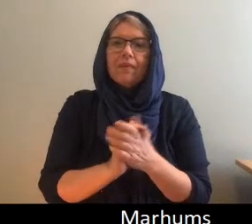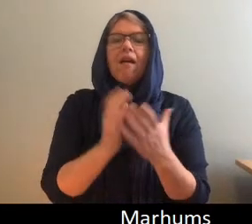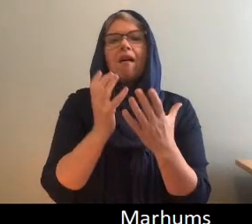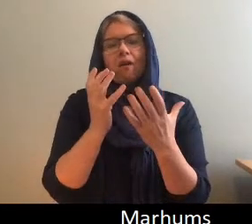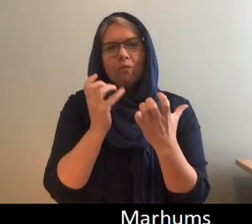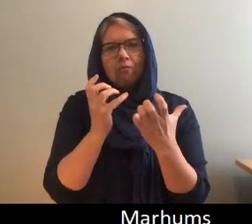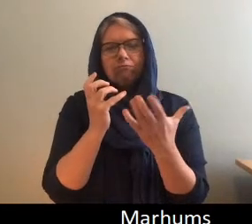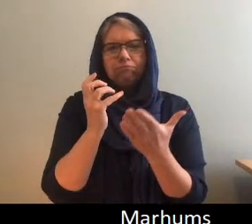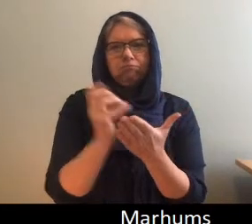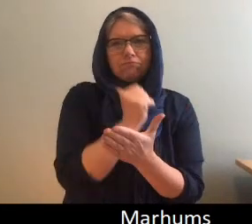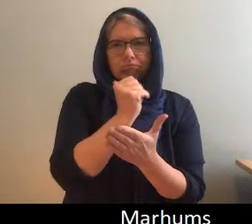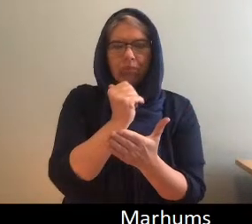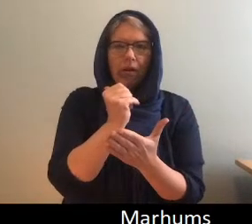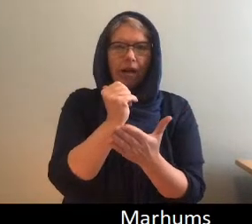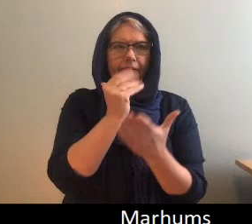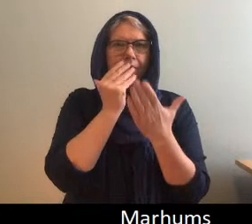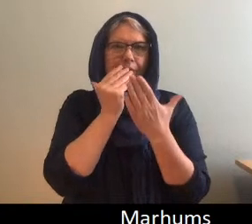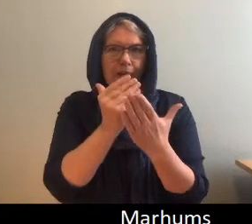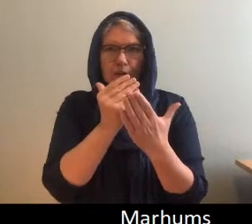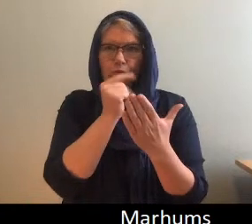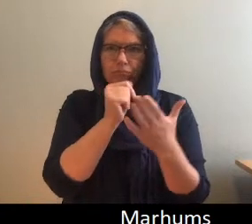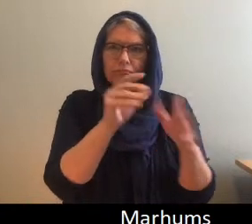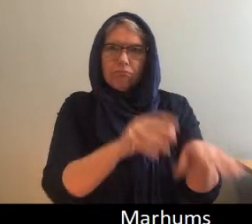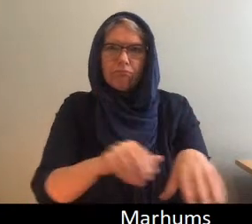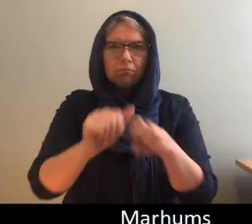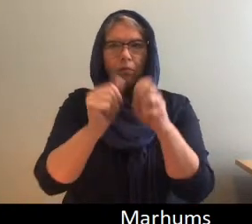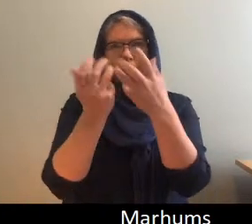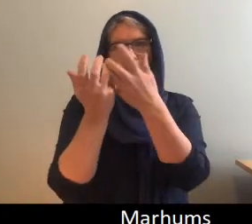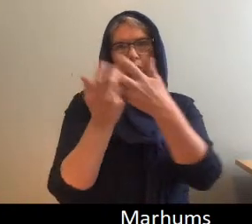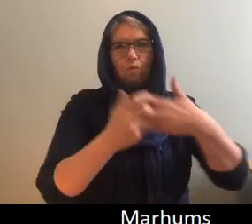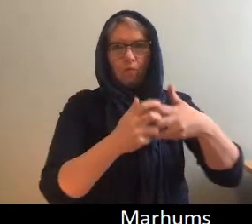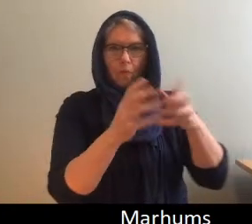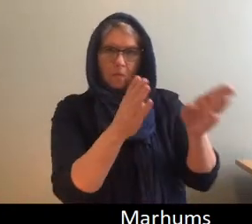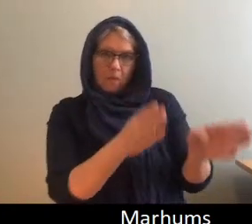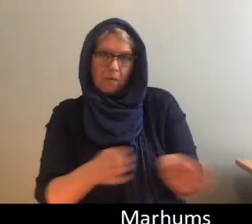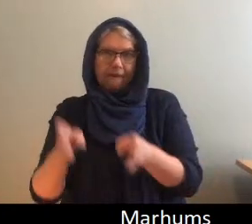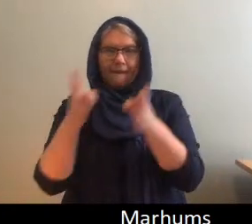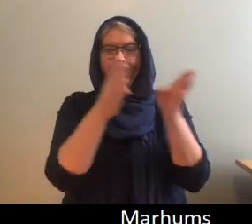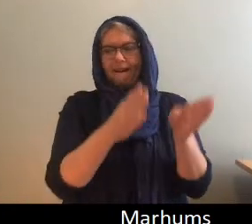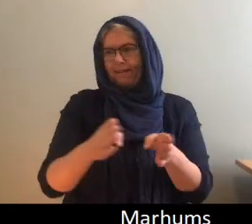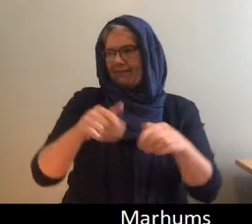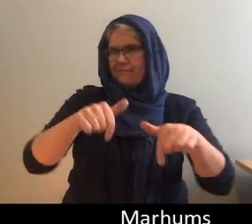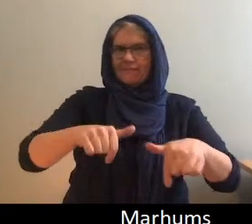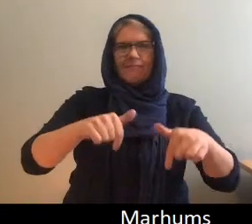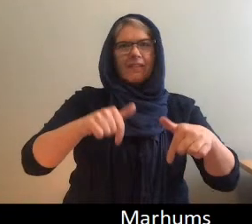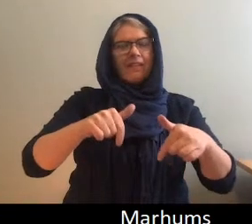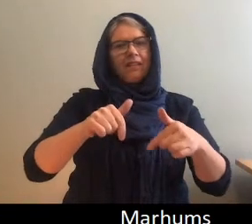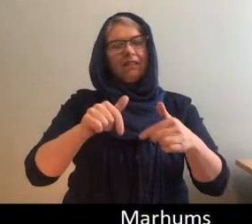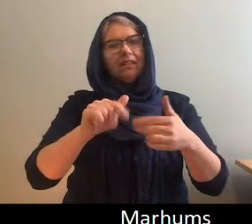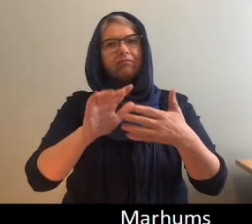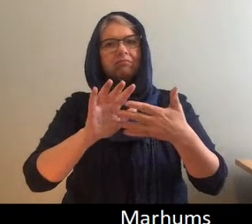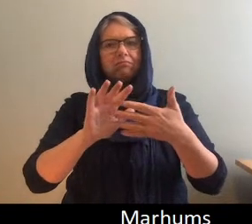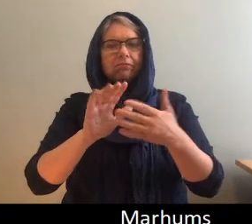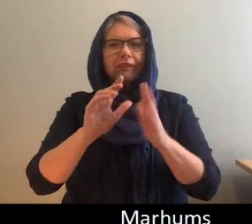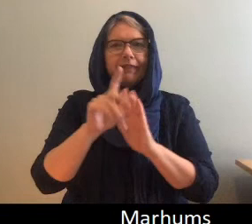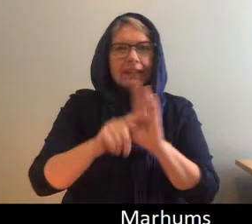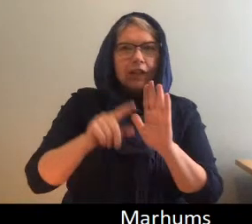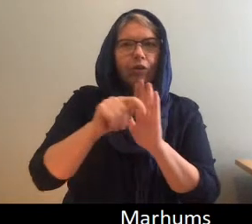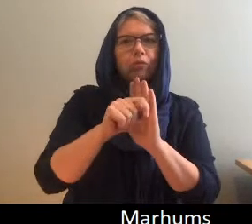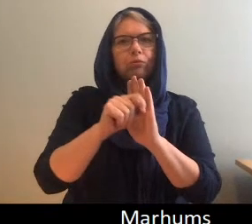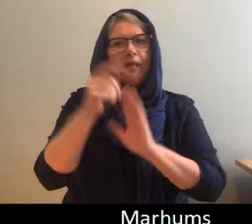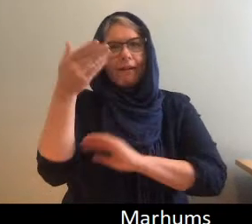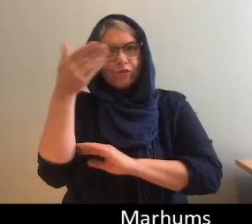want to thank our sign language interpreter, translator, Kate, for her efforts. May Allah bless all of